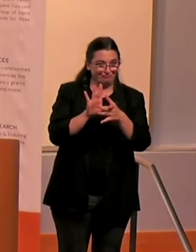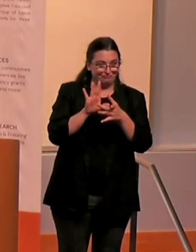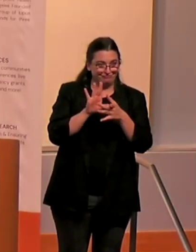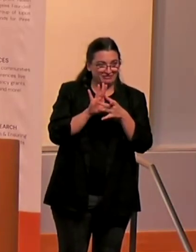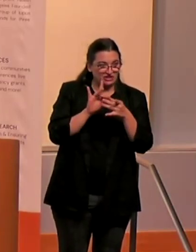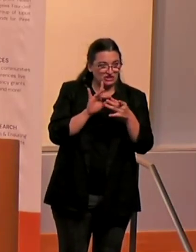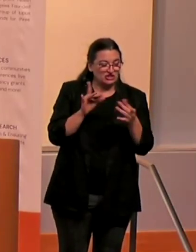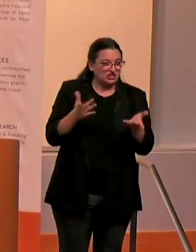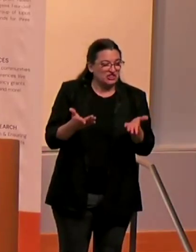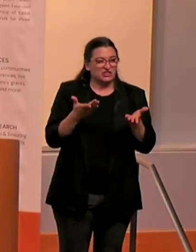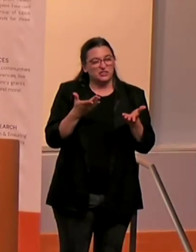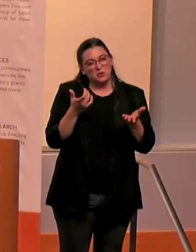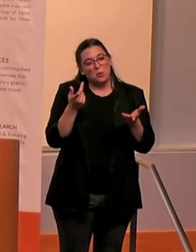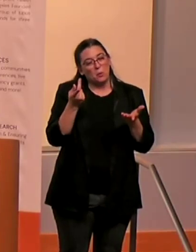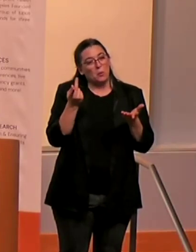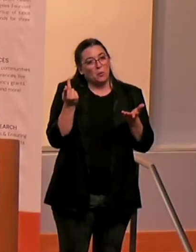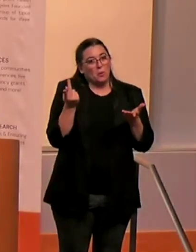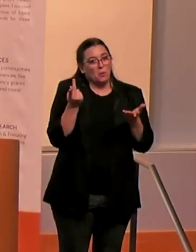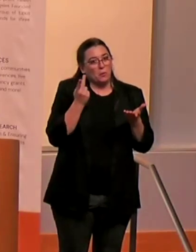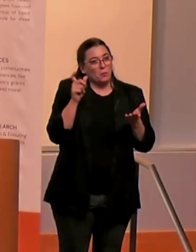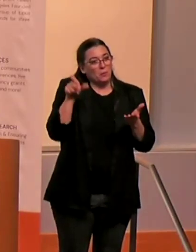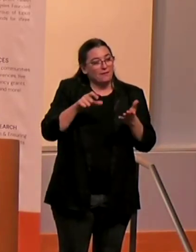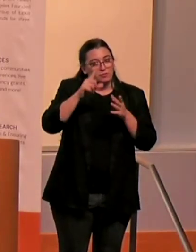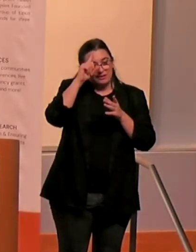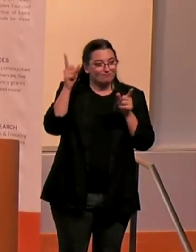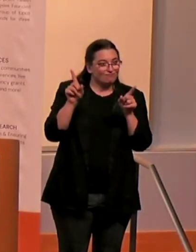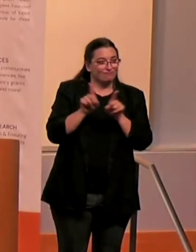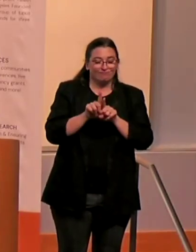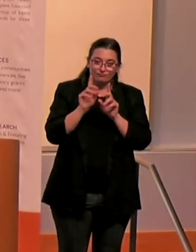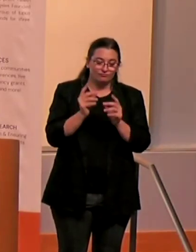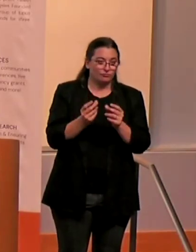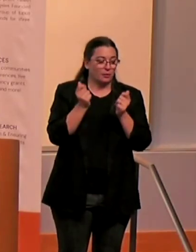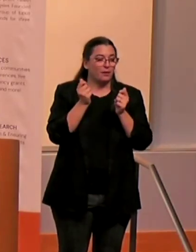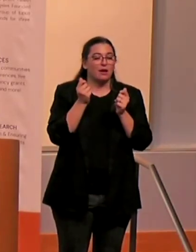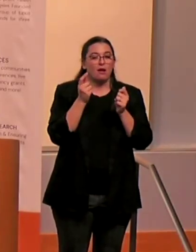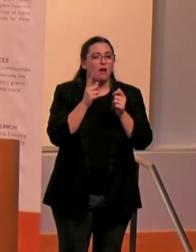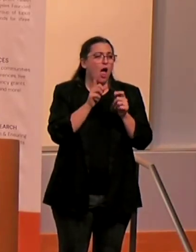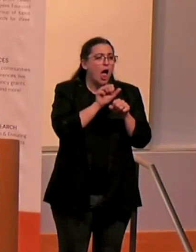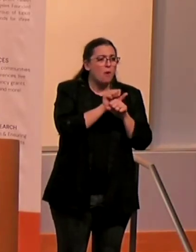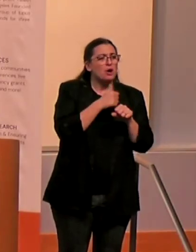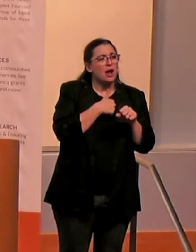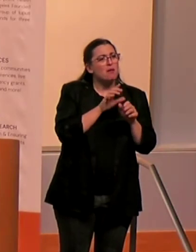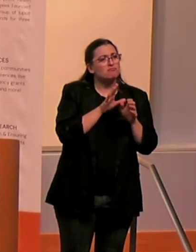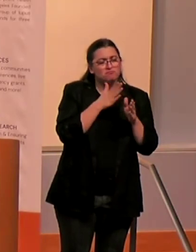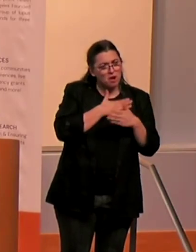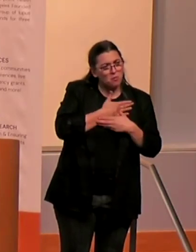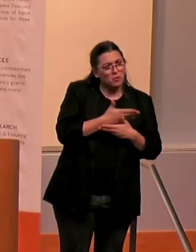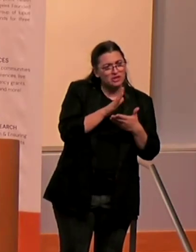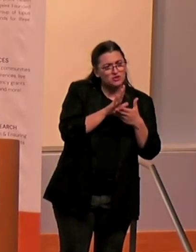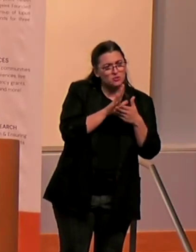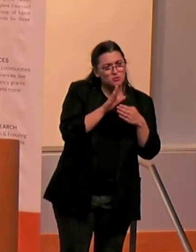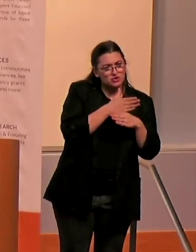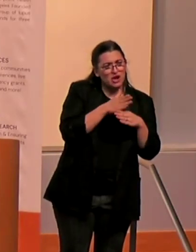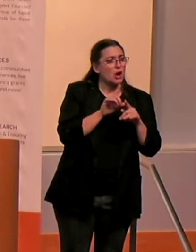we need to be on the same page in the beginning. But with work, I'm open to share, but I don't advertise it in interviews.